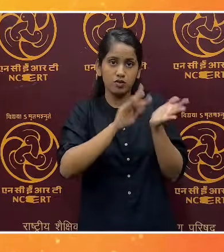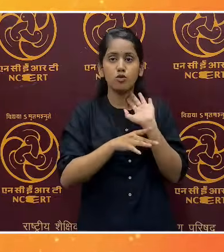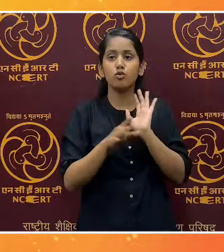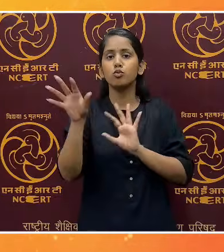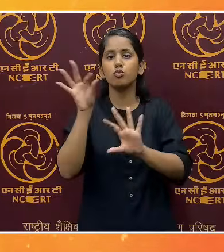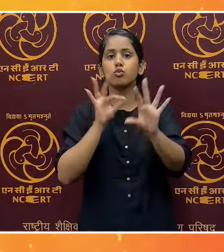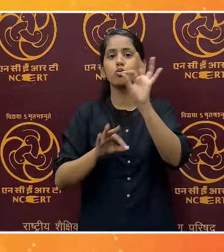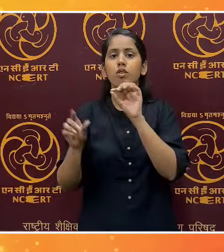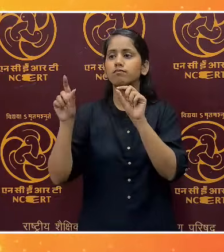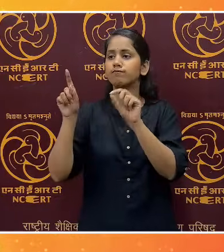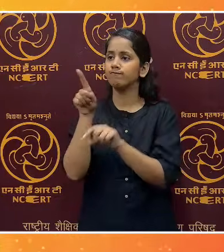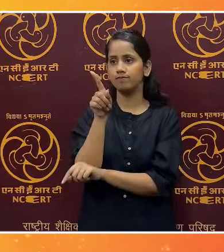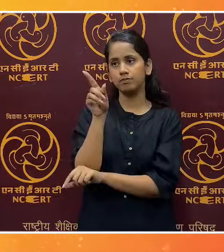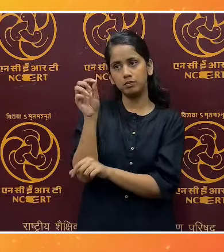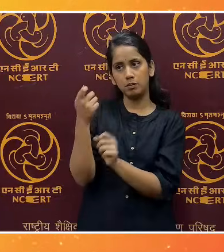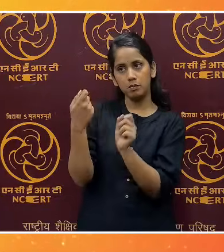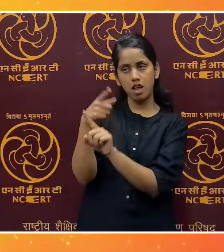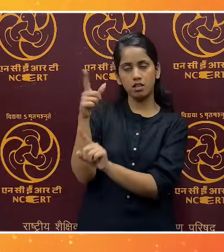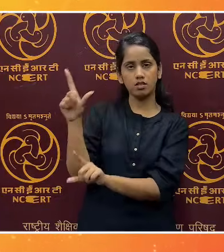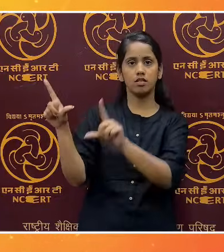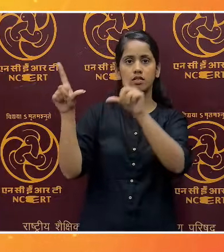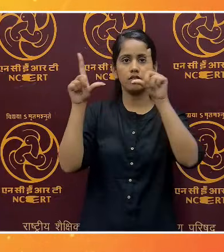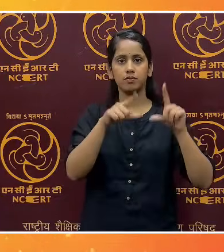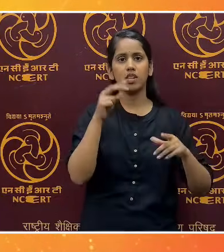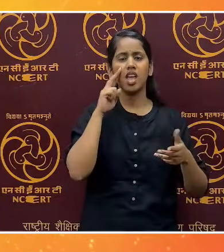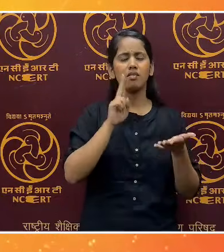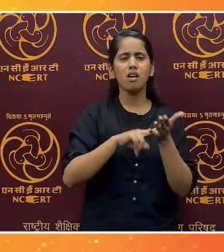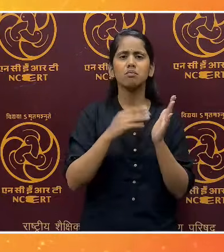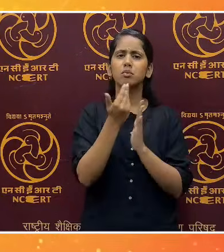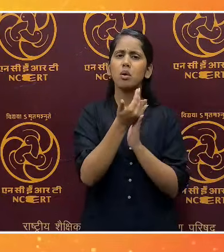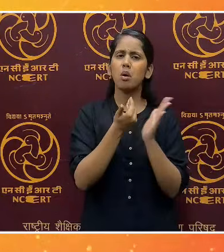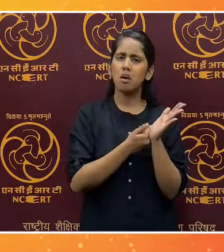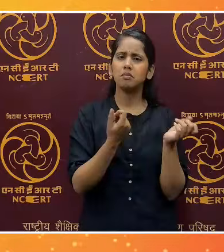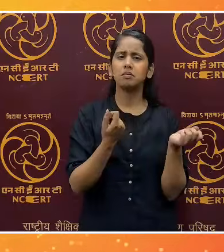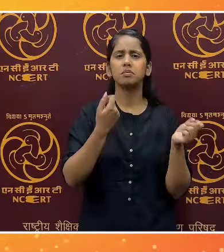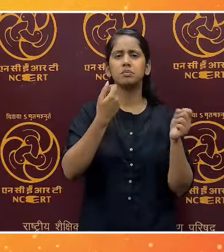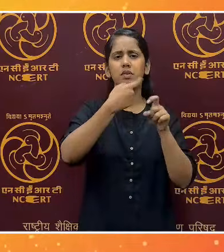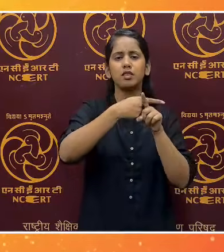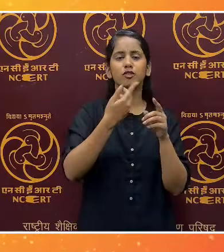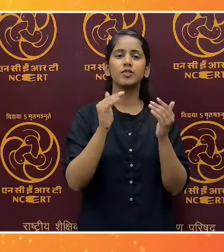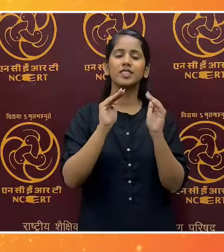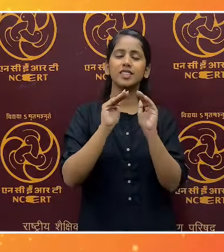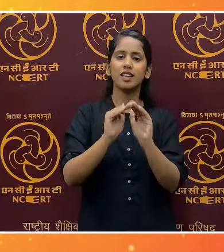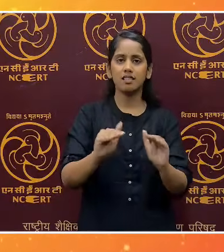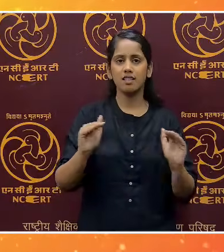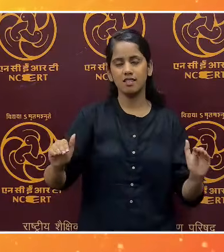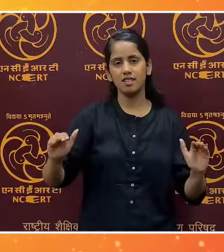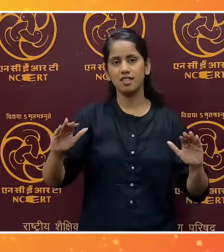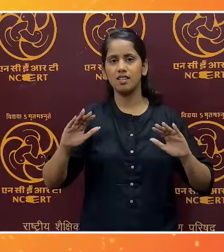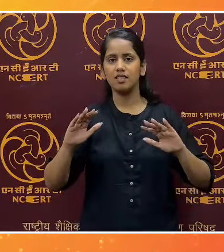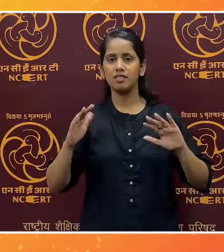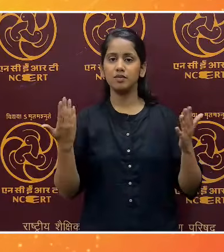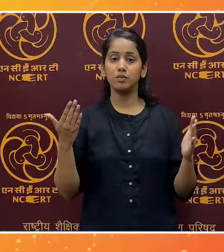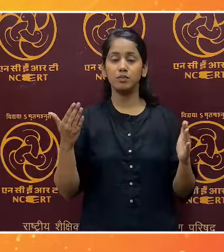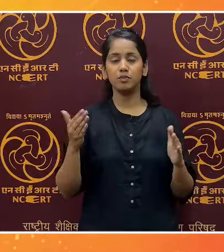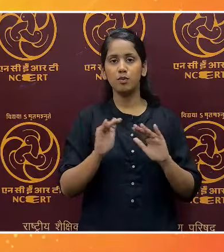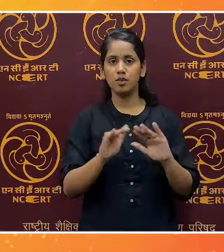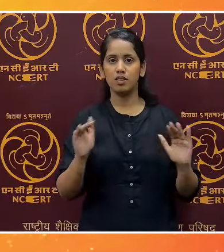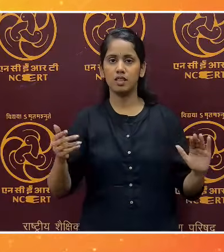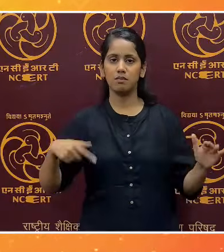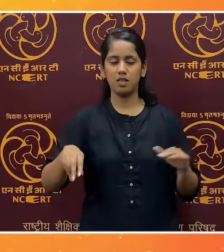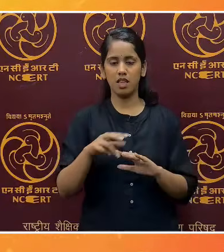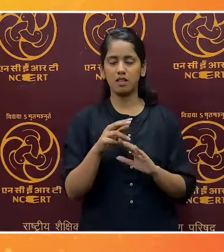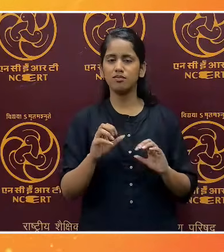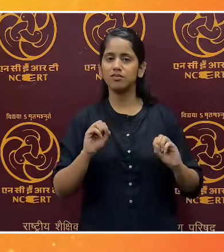formats, right? Because if we are making a program for a kid who's like who's on the foundational